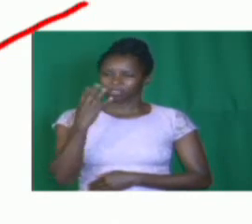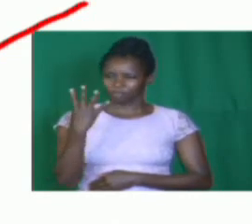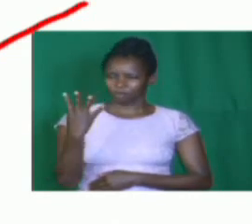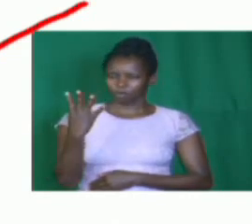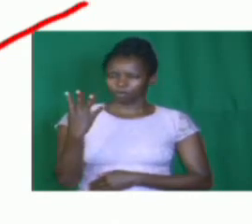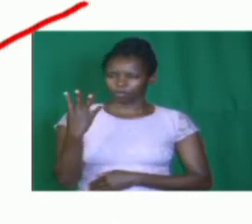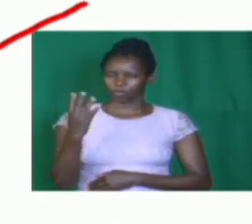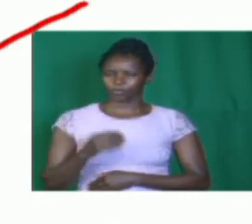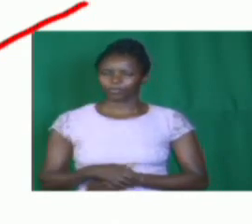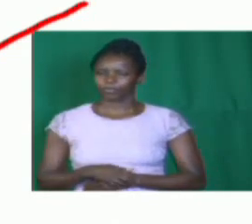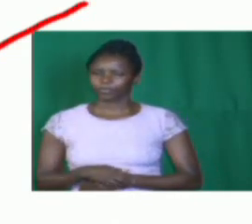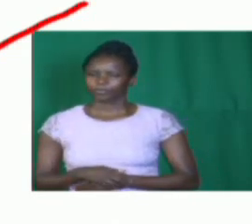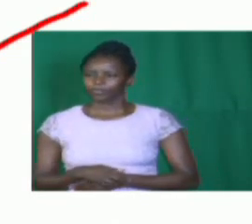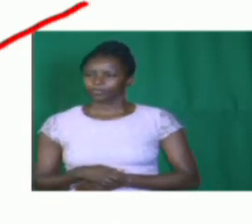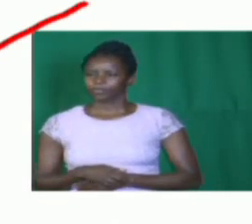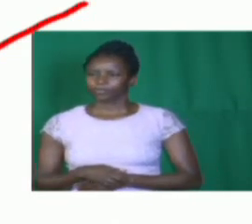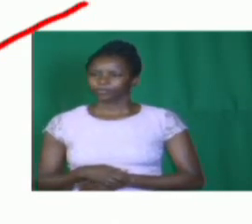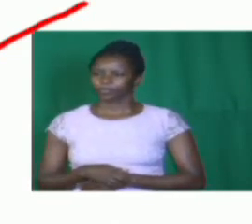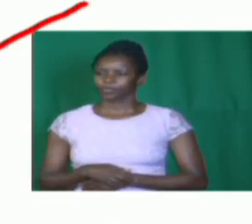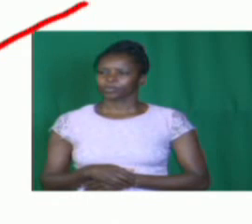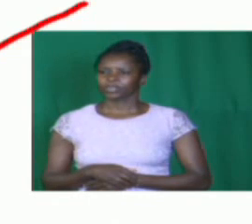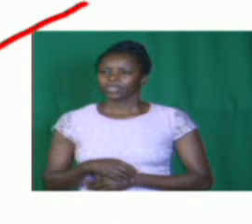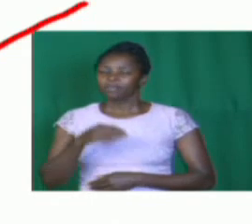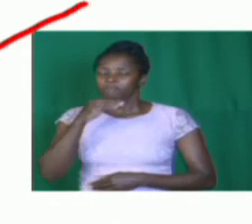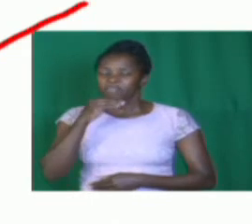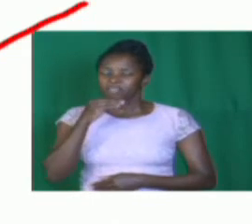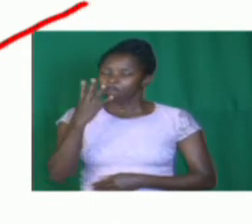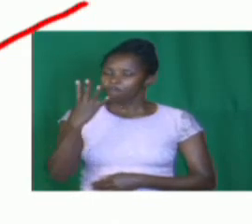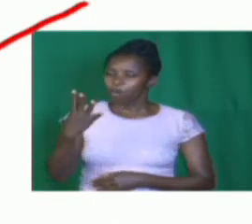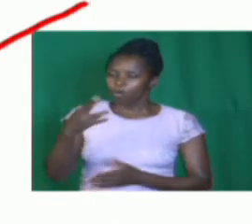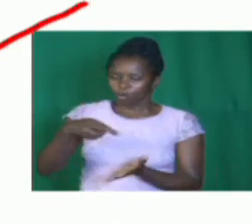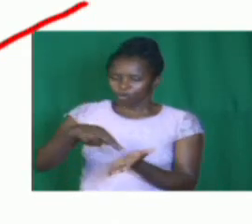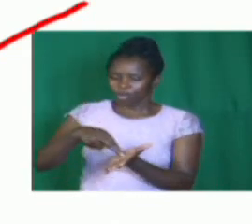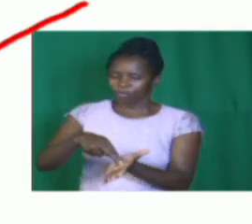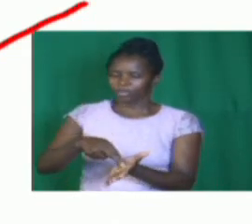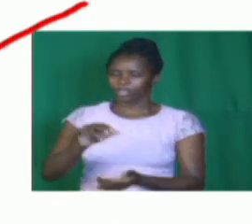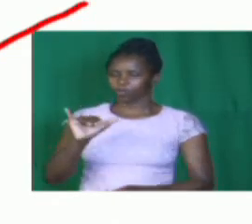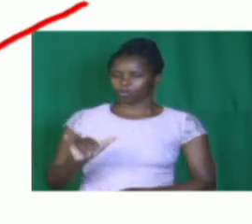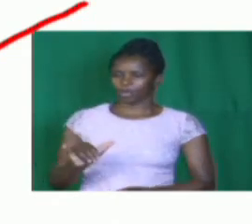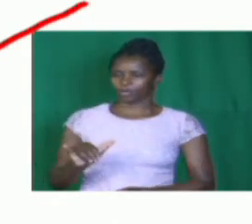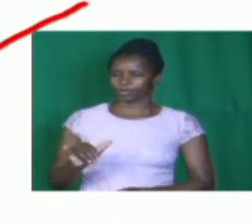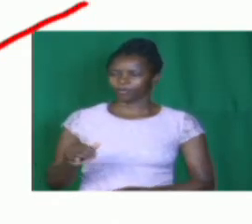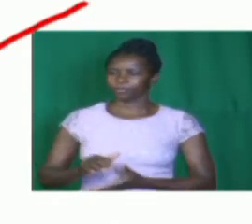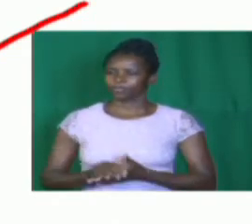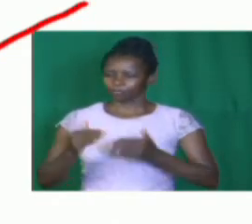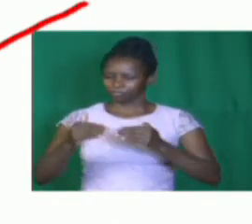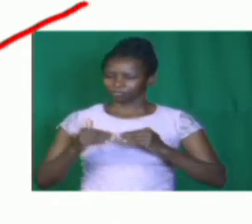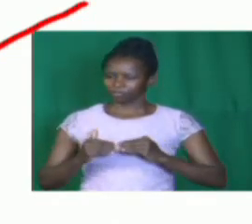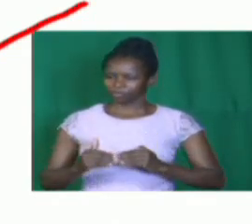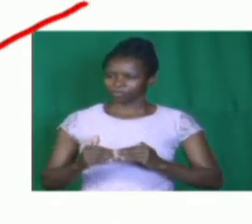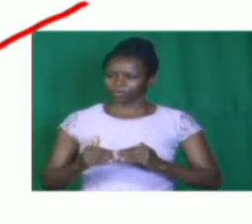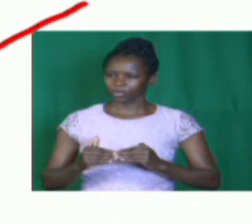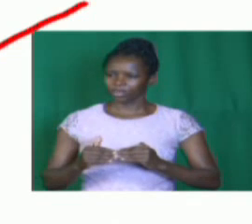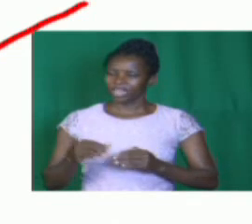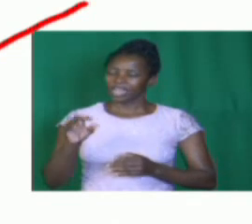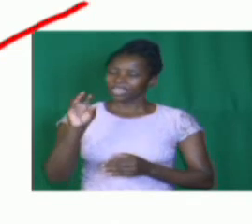one. That is the y part of that coordinate. For the next one, it is going to be